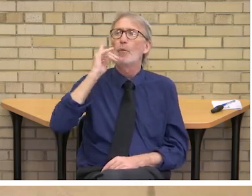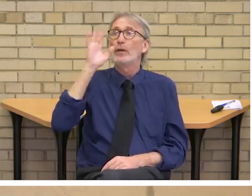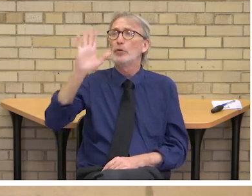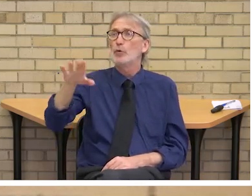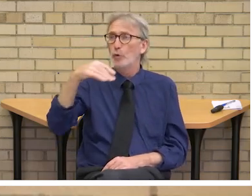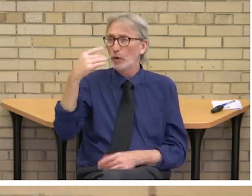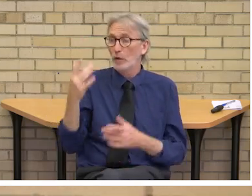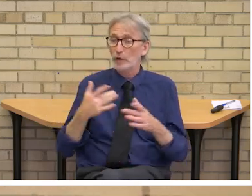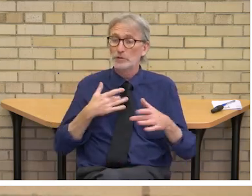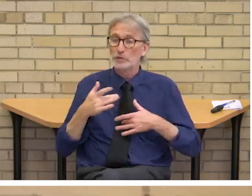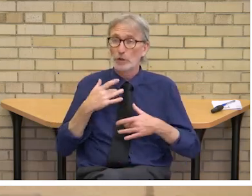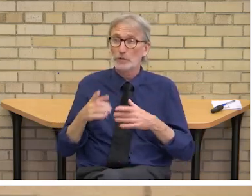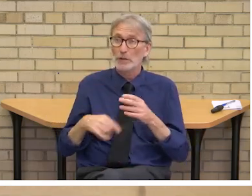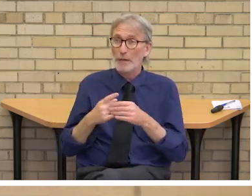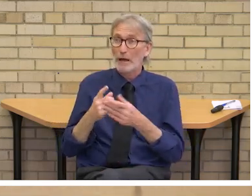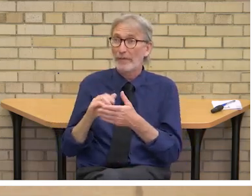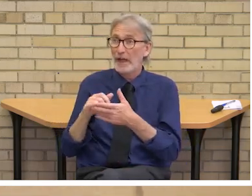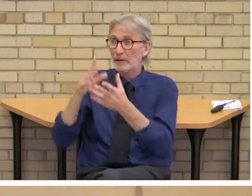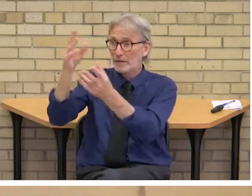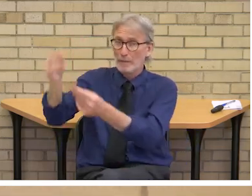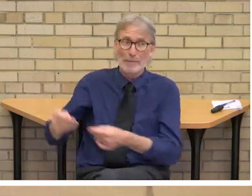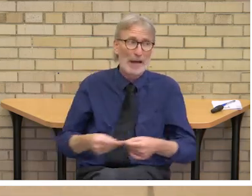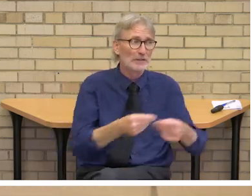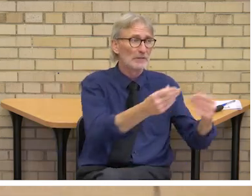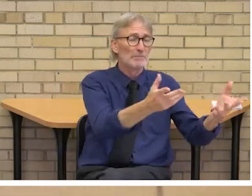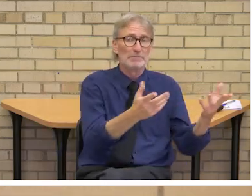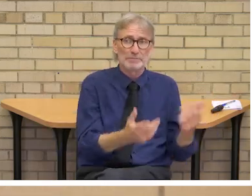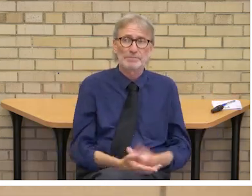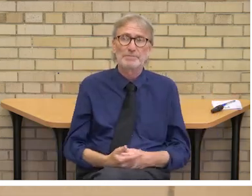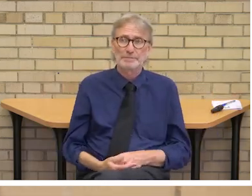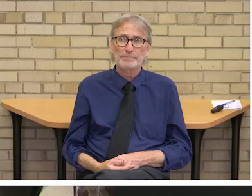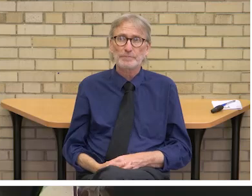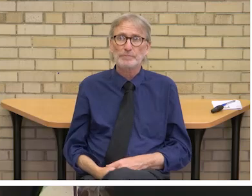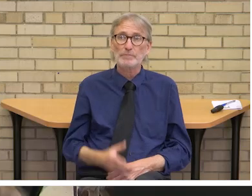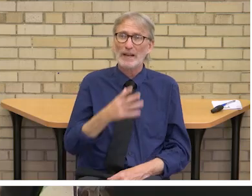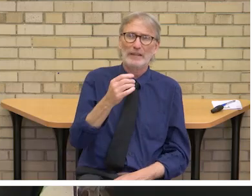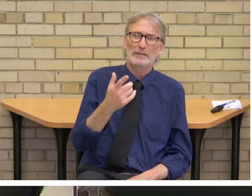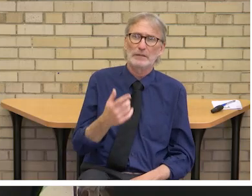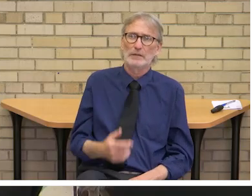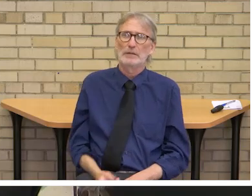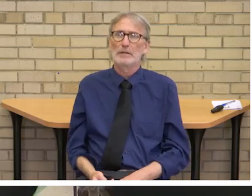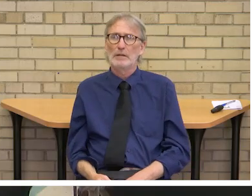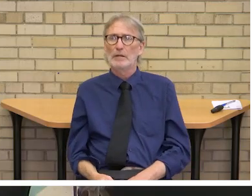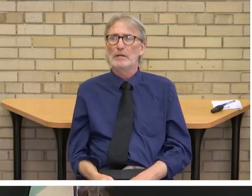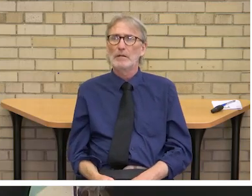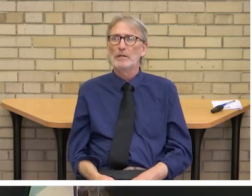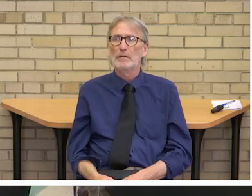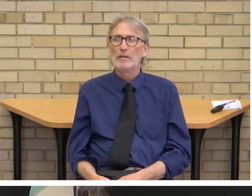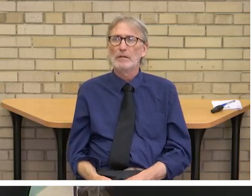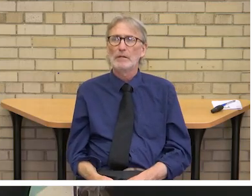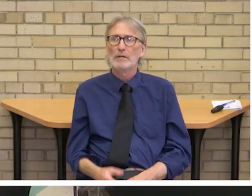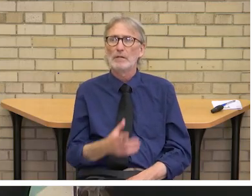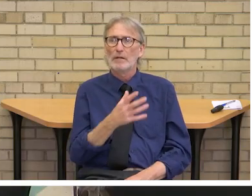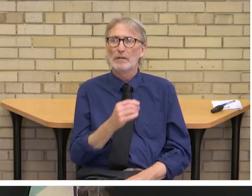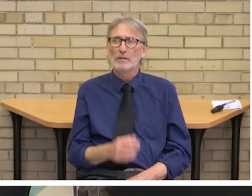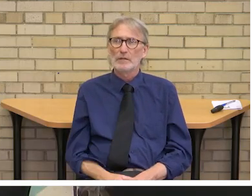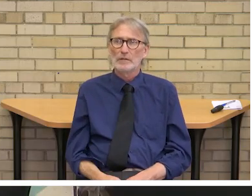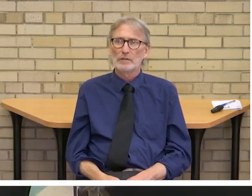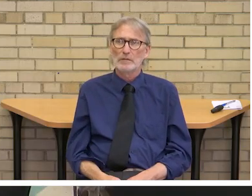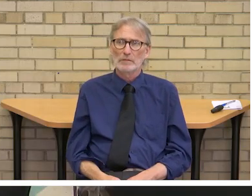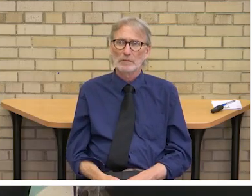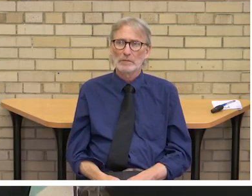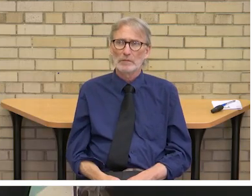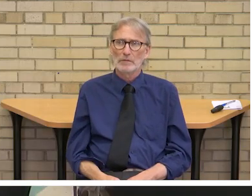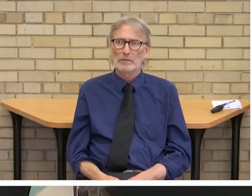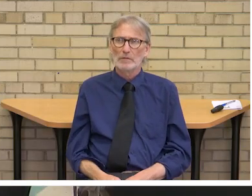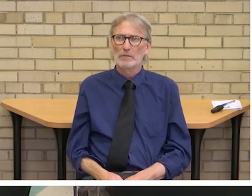about safety just in the other kind of park amenities. Yeah, park amenities, and also, you know, connect the dots with the cycle track too. For sure. If you're